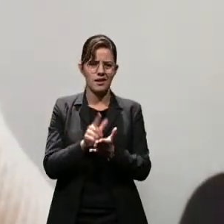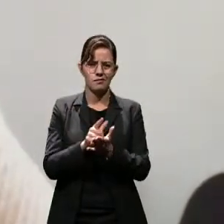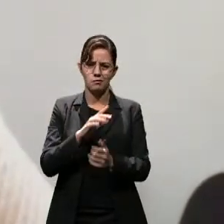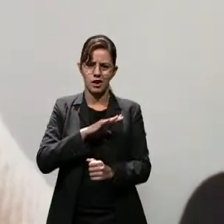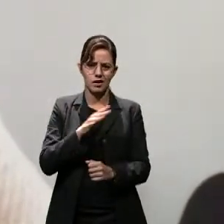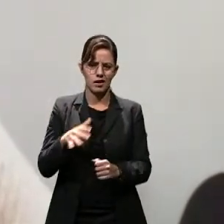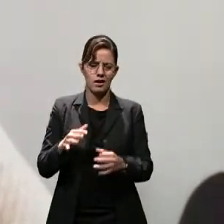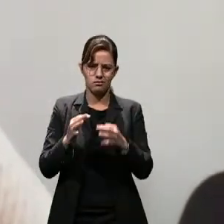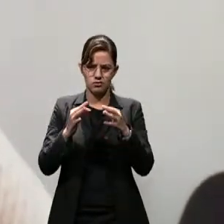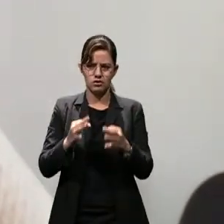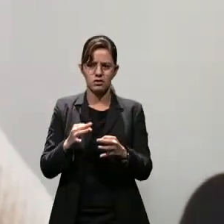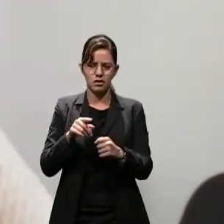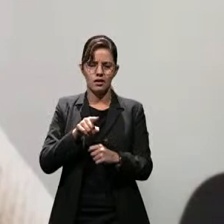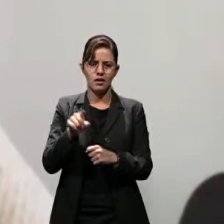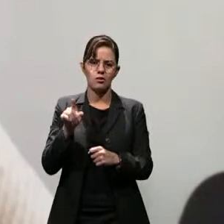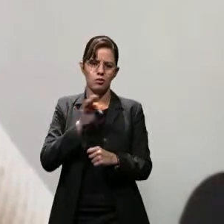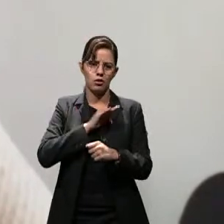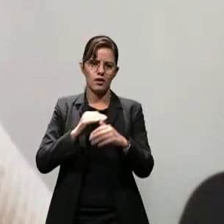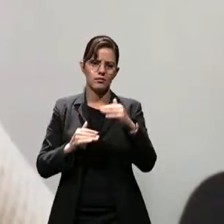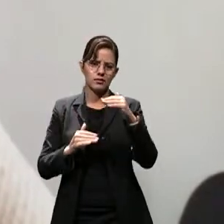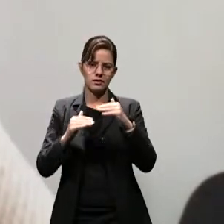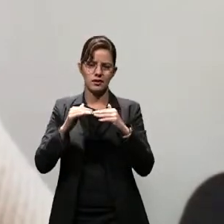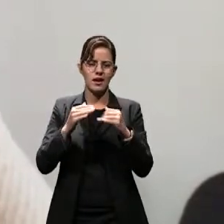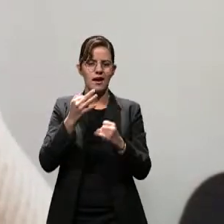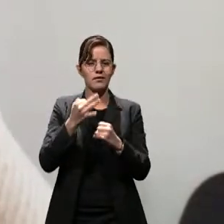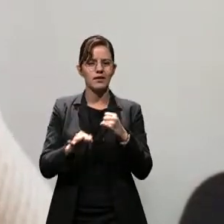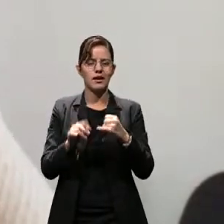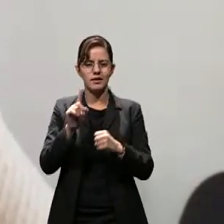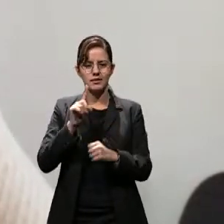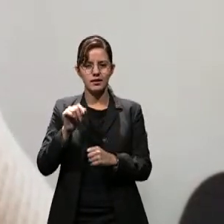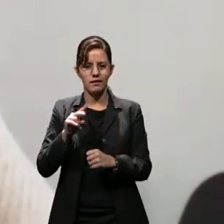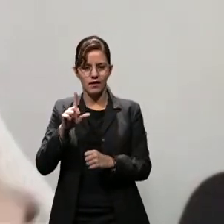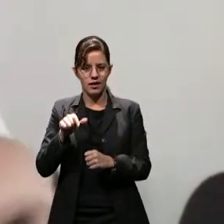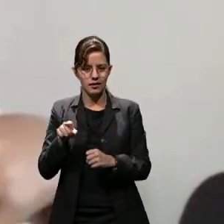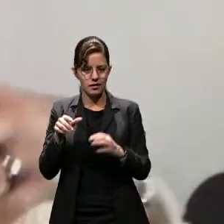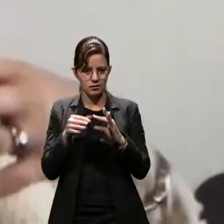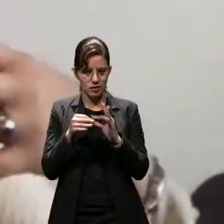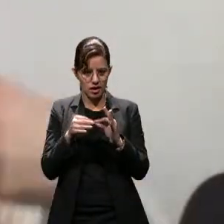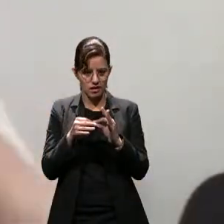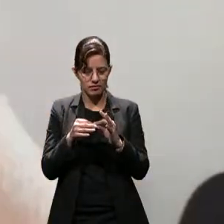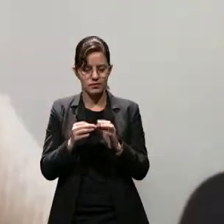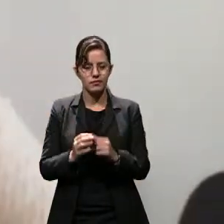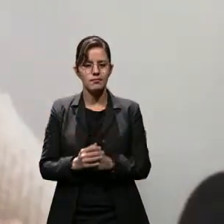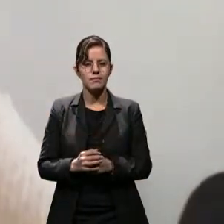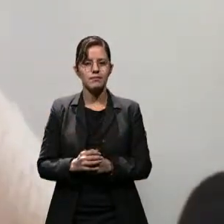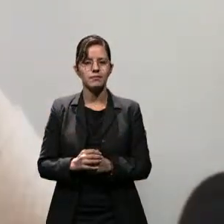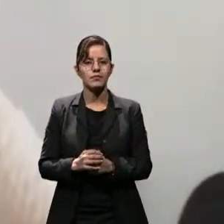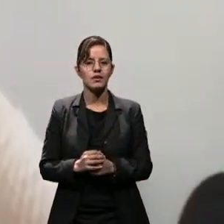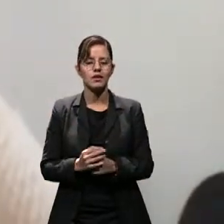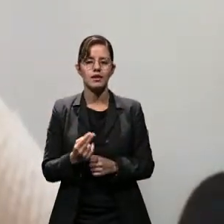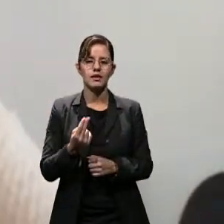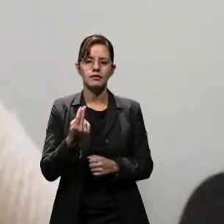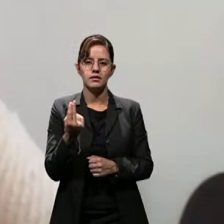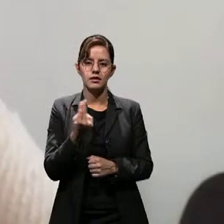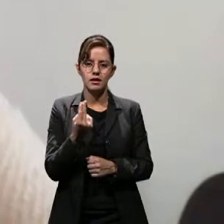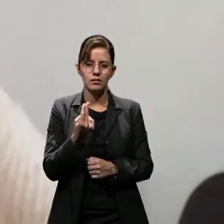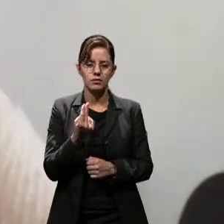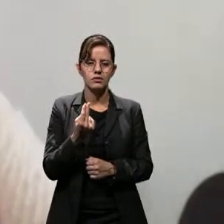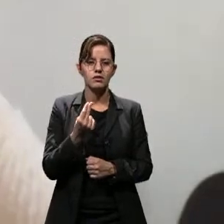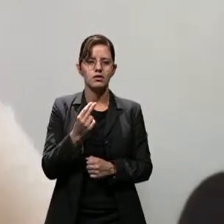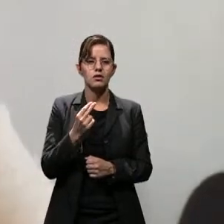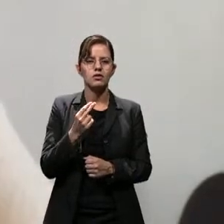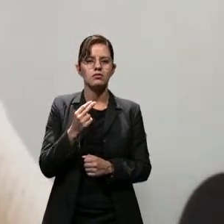in favor of gender equality. As Mrs. Zavala was mentioning, we need to